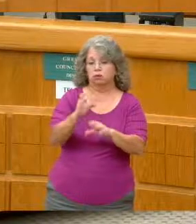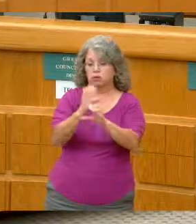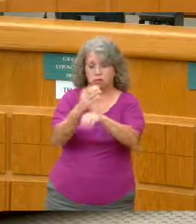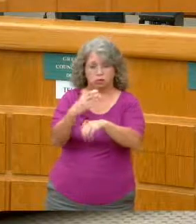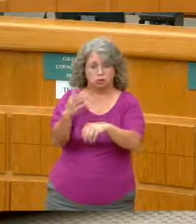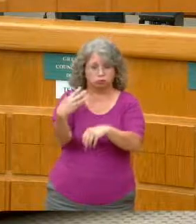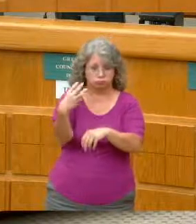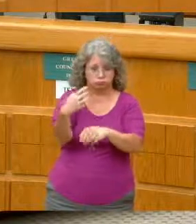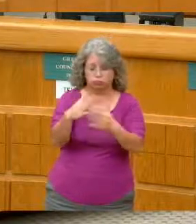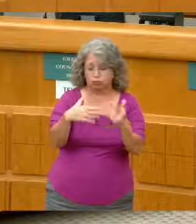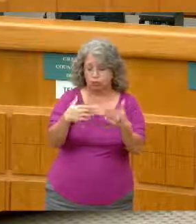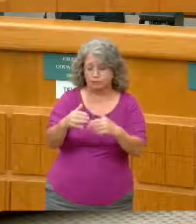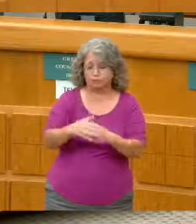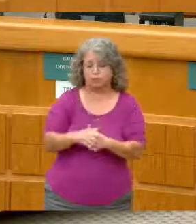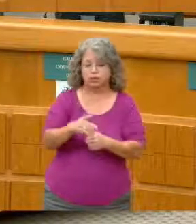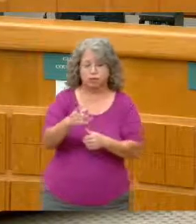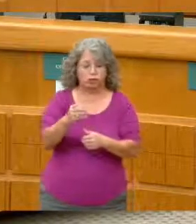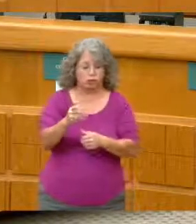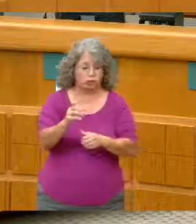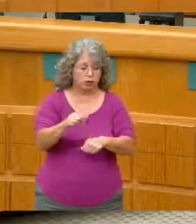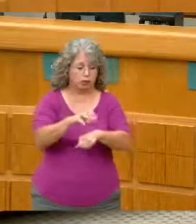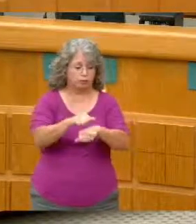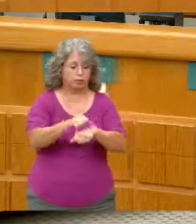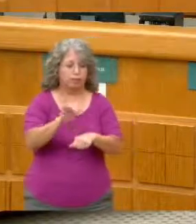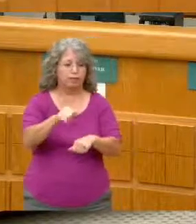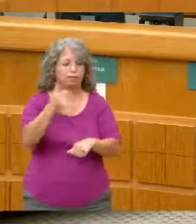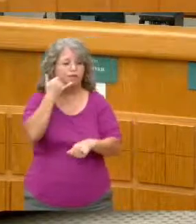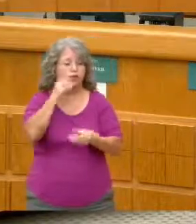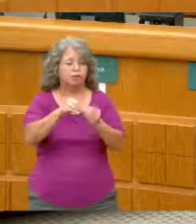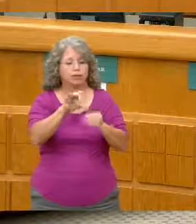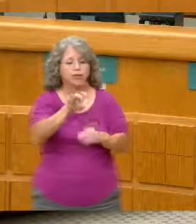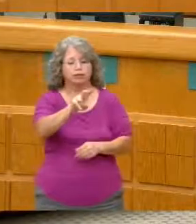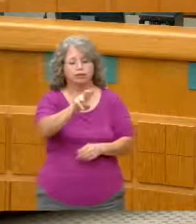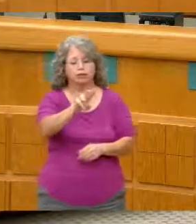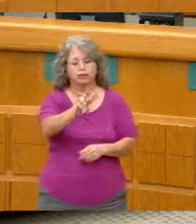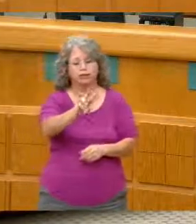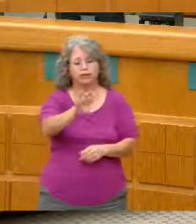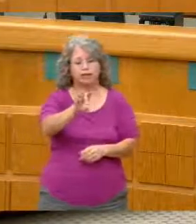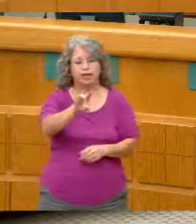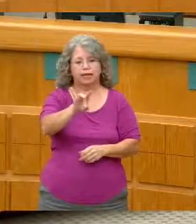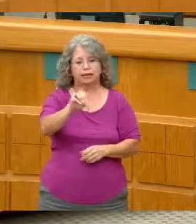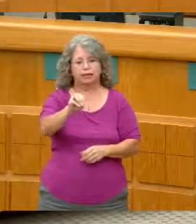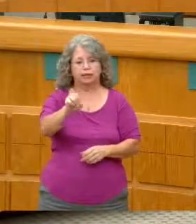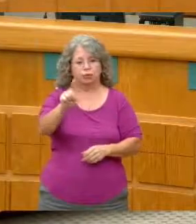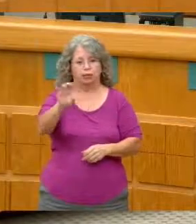You can get an appointment with them. And I'm going to display the number here. It's